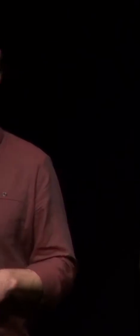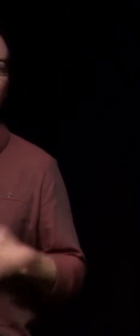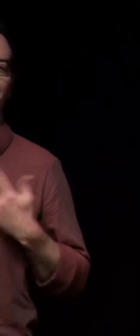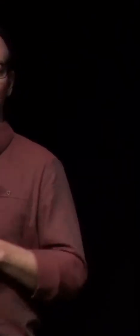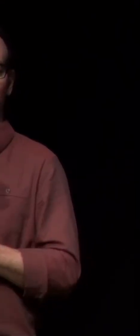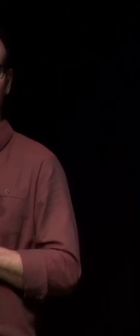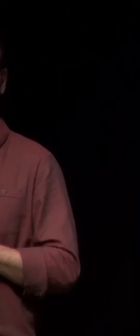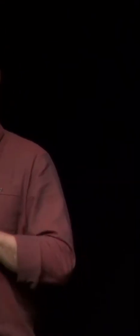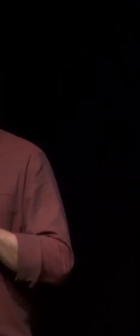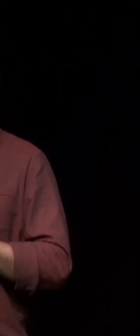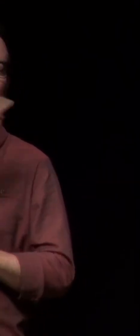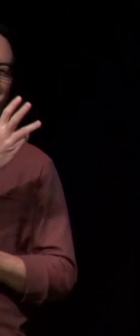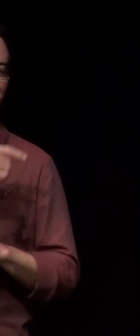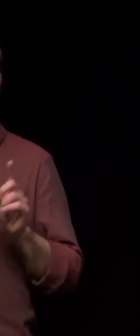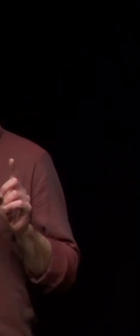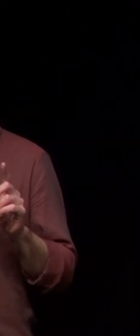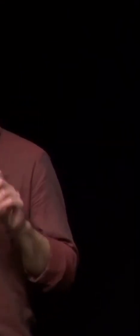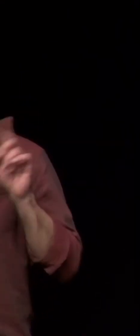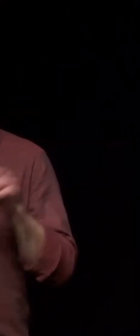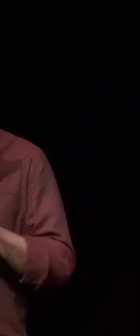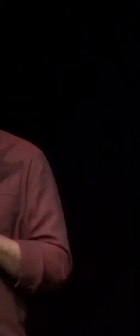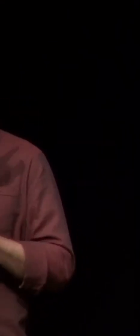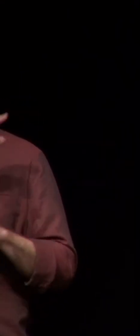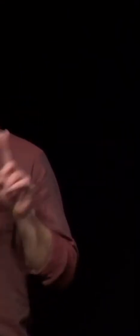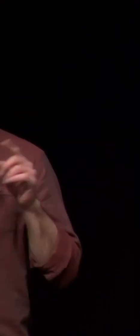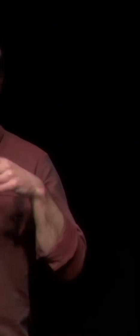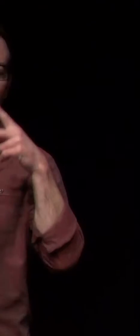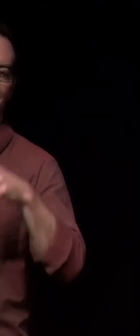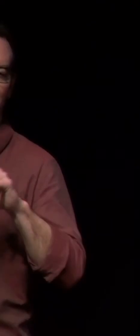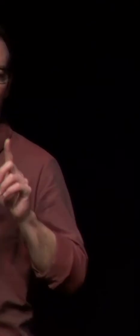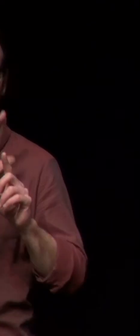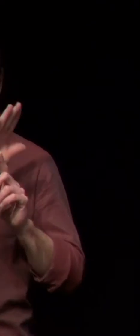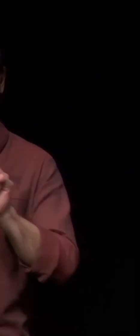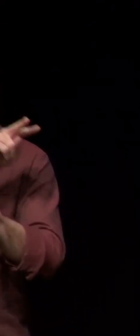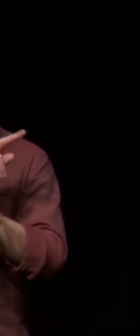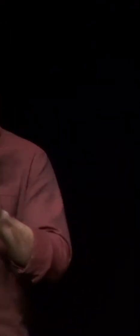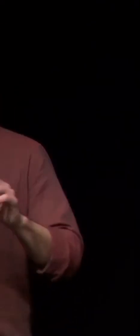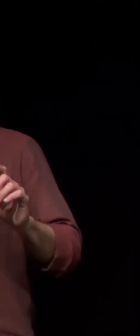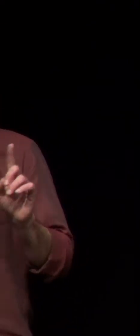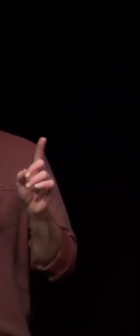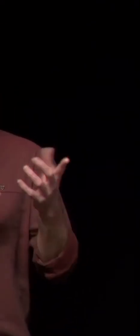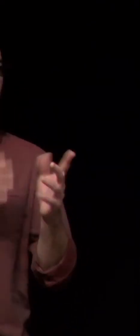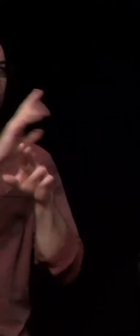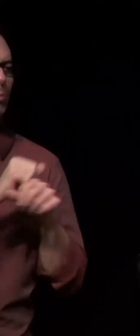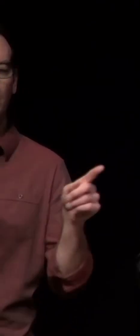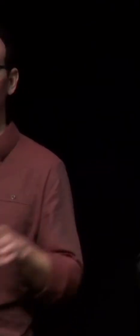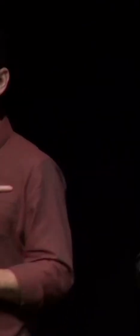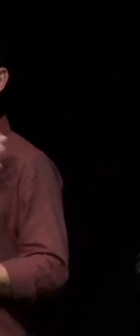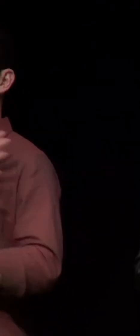different kind of liberals, but different kind of cuts. But again, it's just words, but it's part of that culture shift, I think.